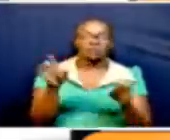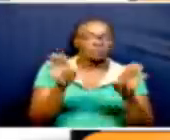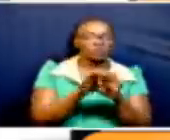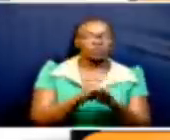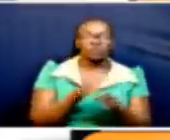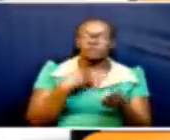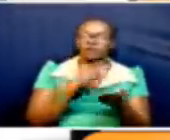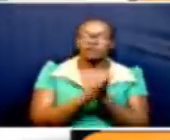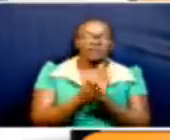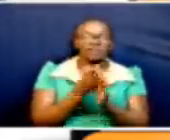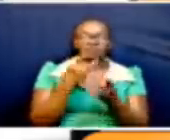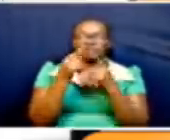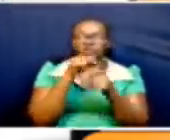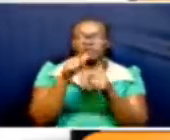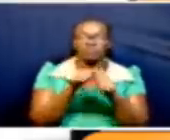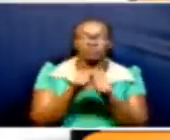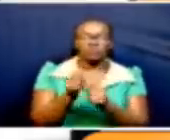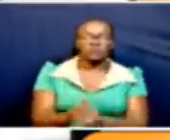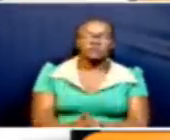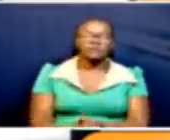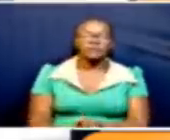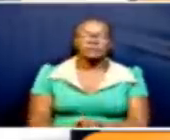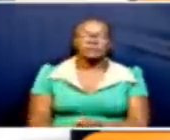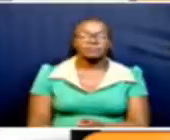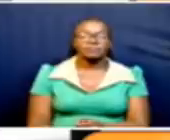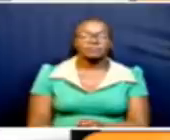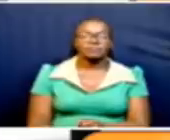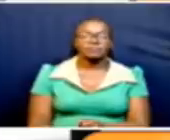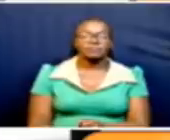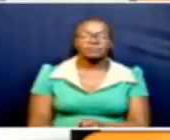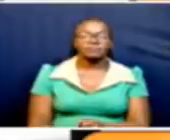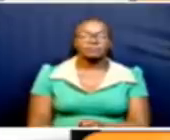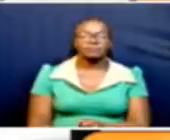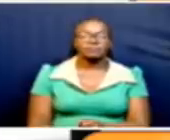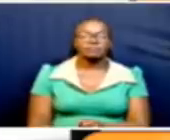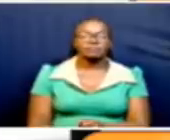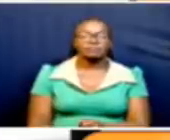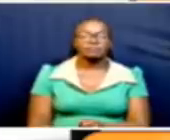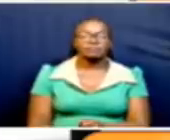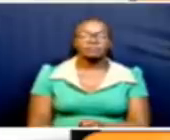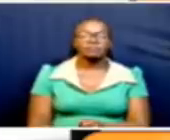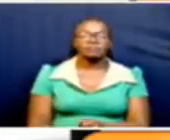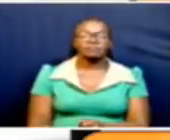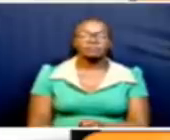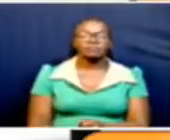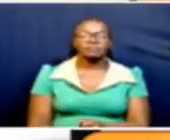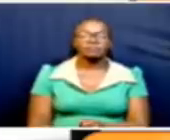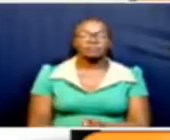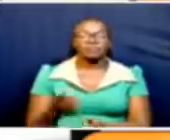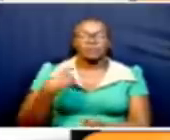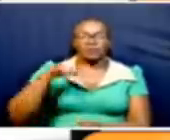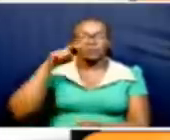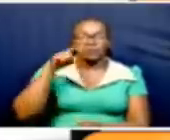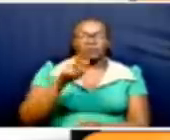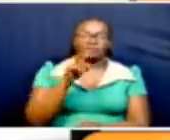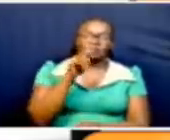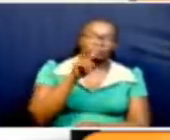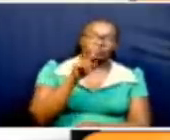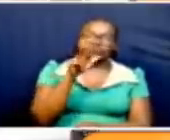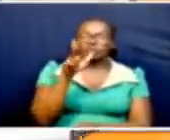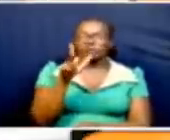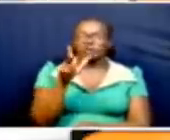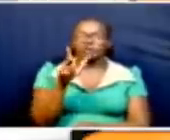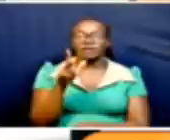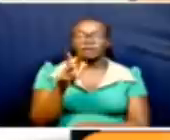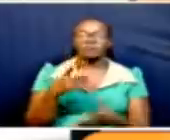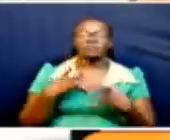talk about. You bring down all these banks. Mara moja. Let's have like 5, 2 or 10 banks that have discipline, that